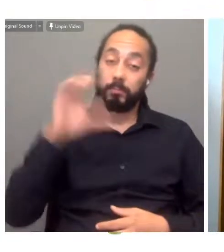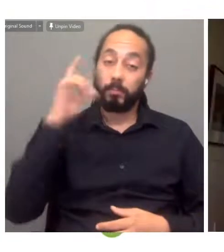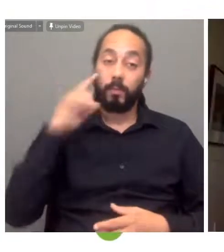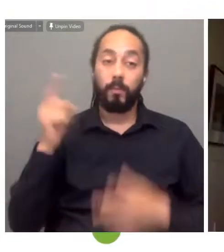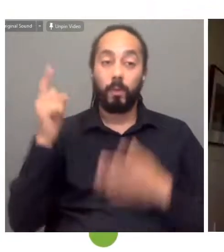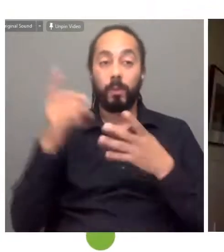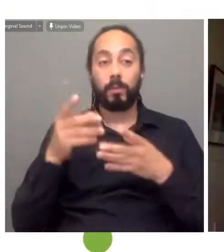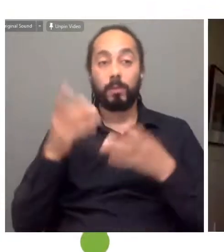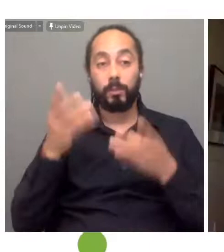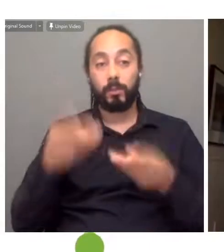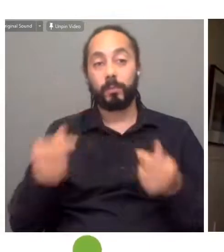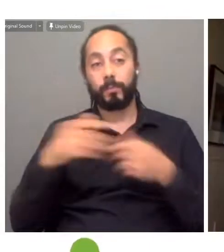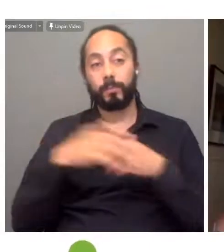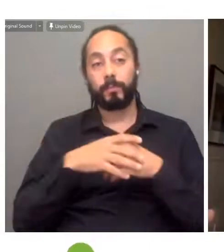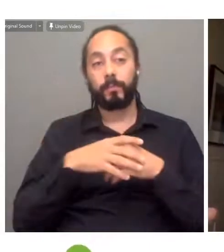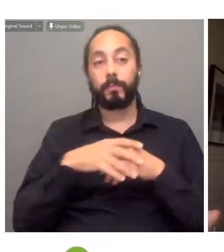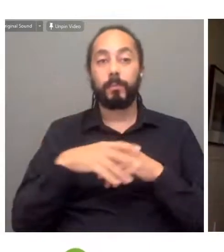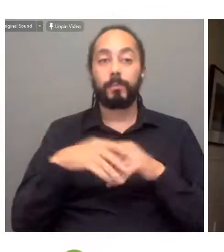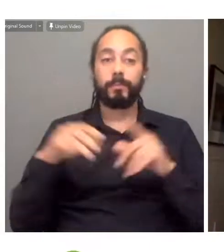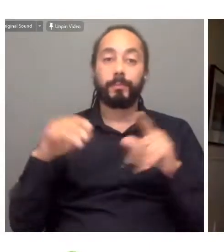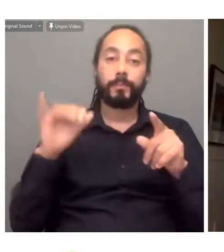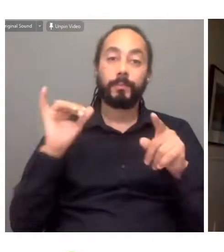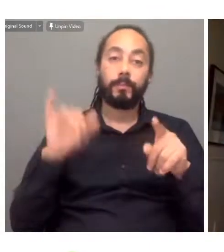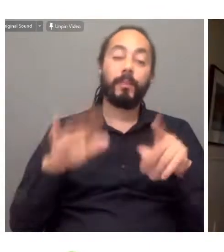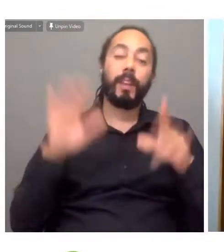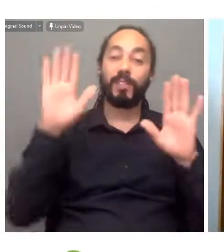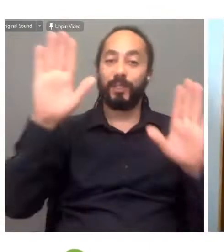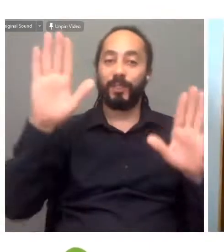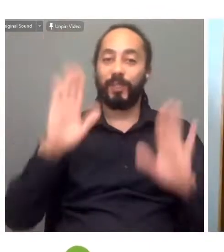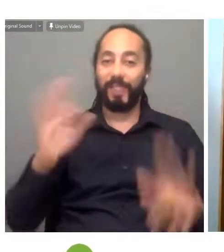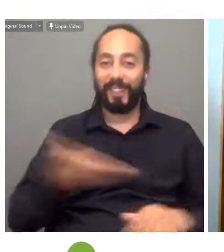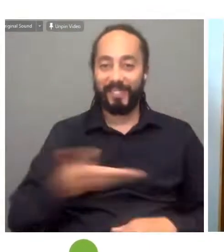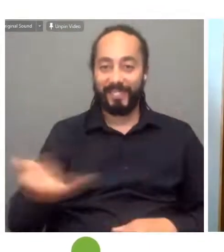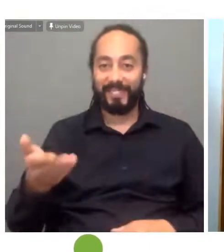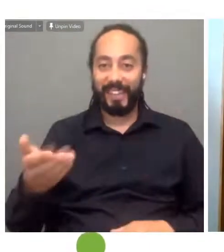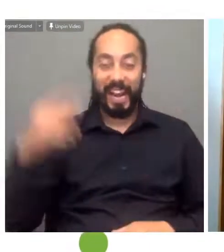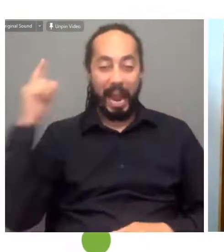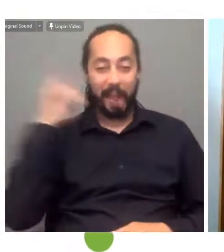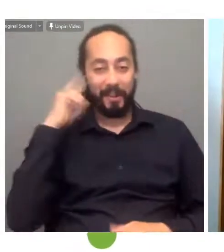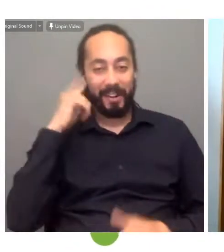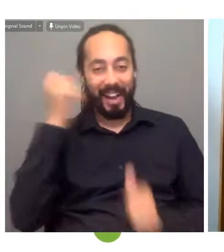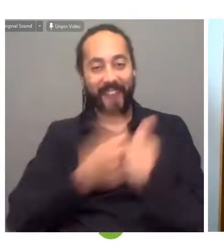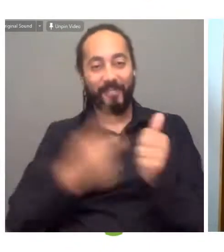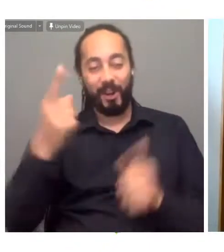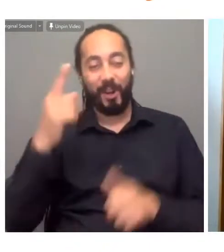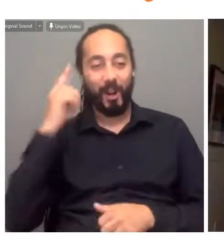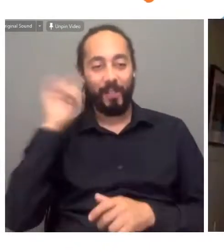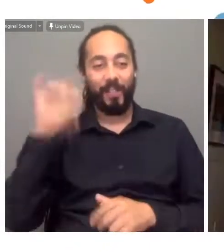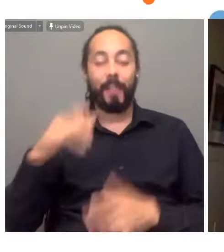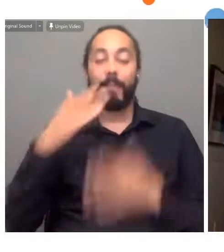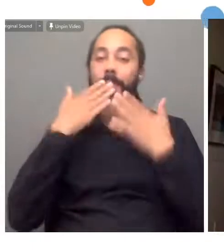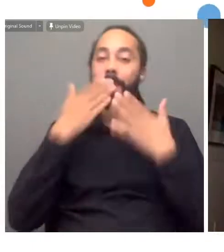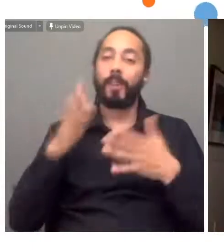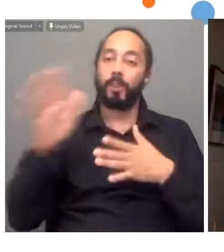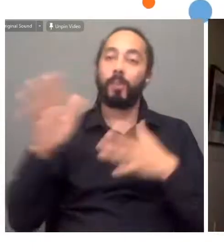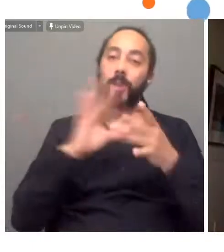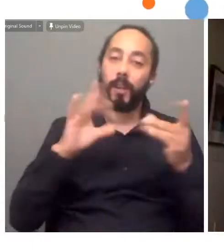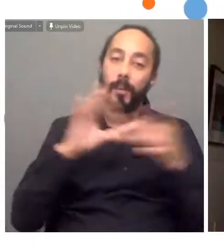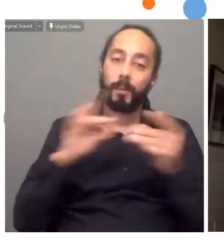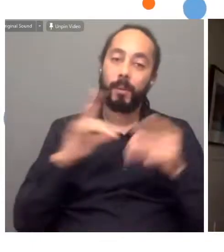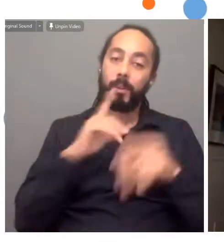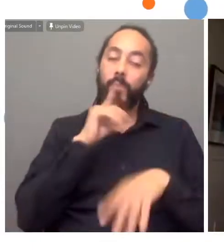That is a great invitation, and I hope, I'm sure everybody heard that invitation. So, thank you so much for your commentaries, and it was a